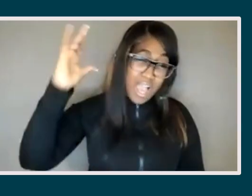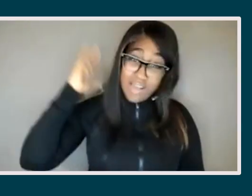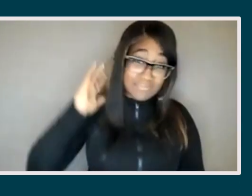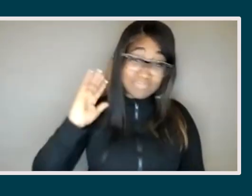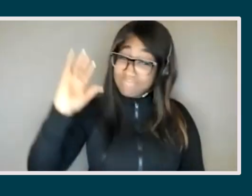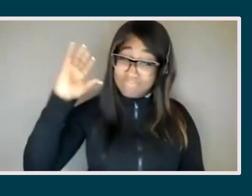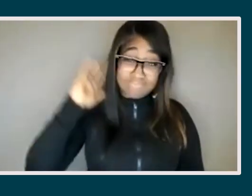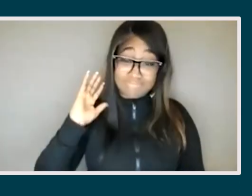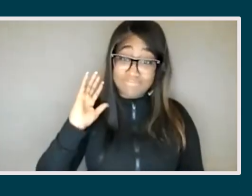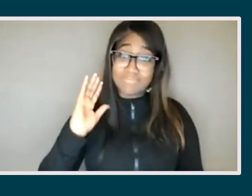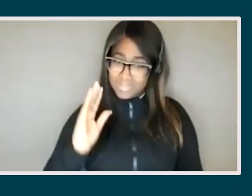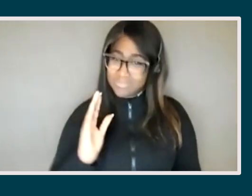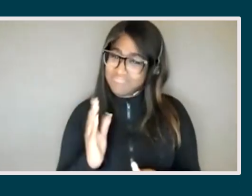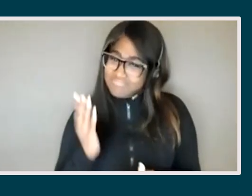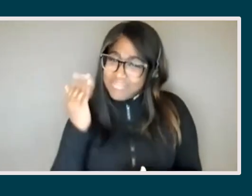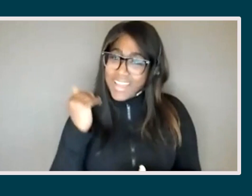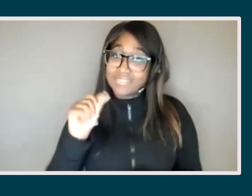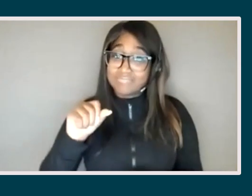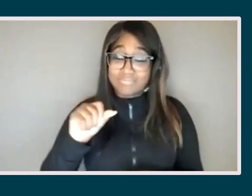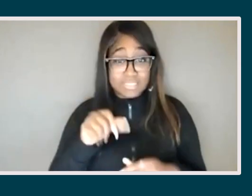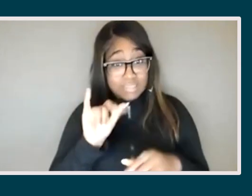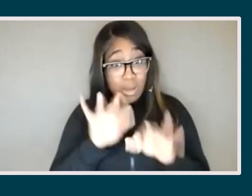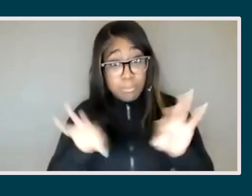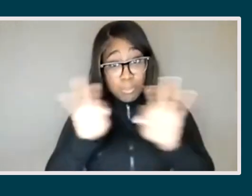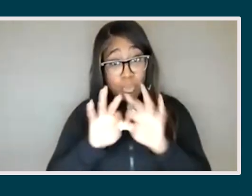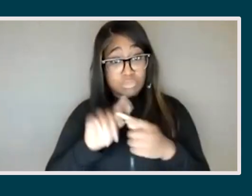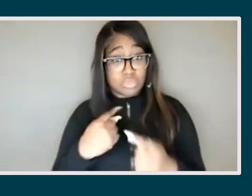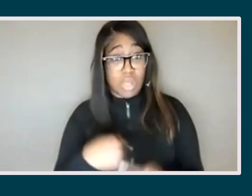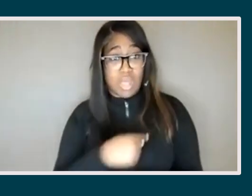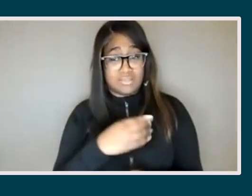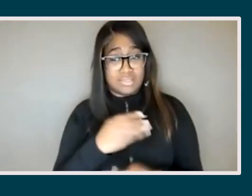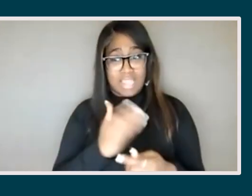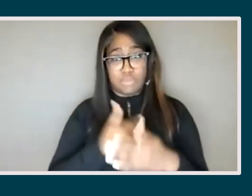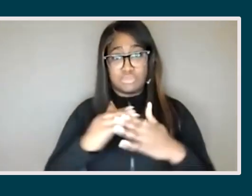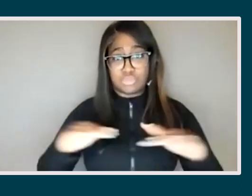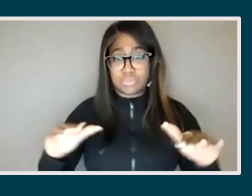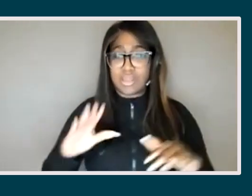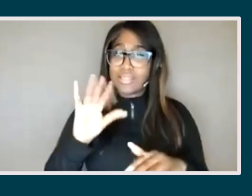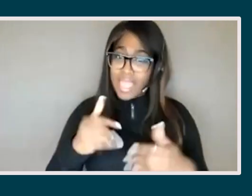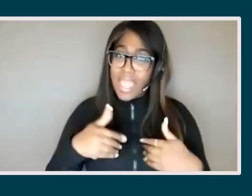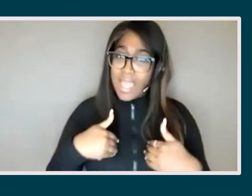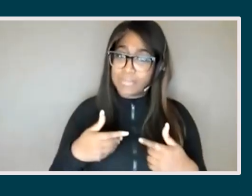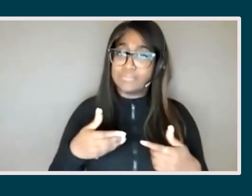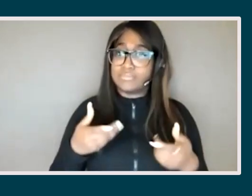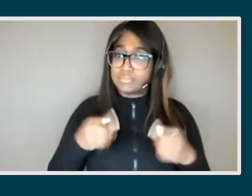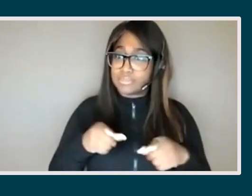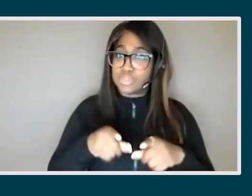that it's not important to us and to our children. That happened in my lifetime. I'm